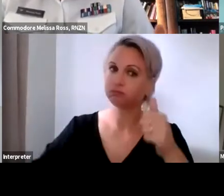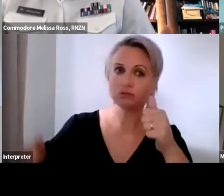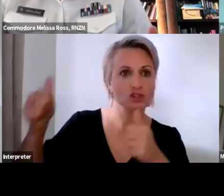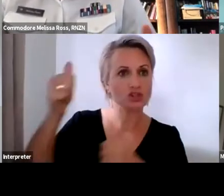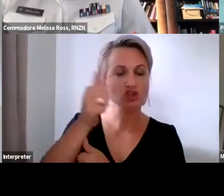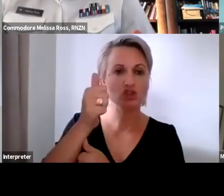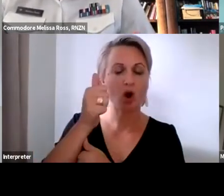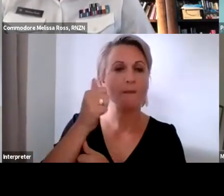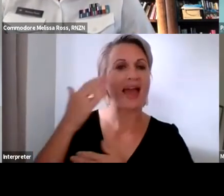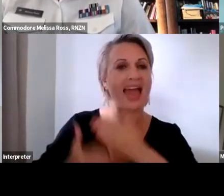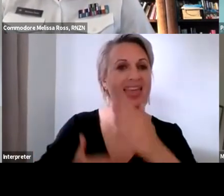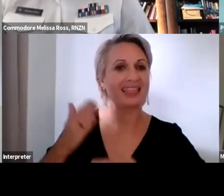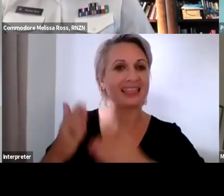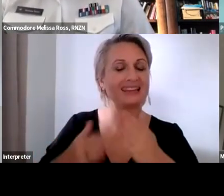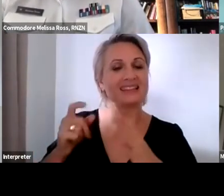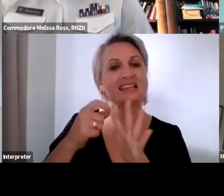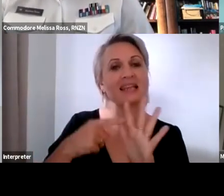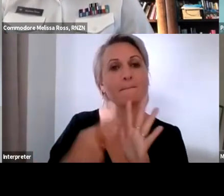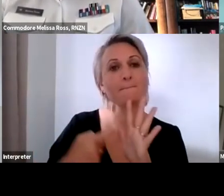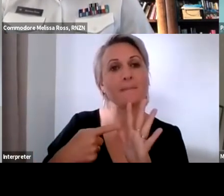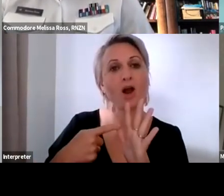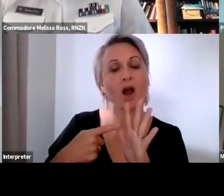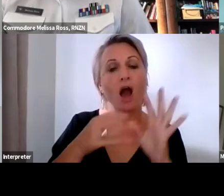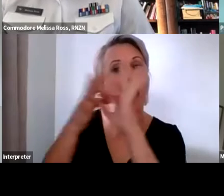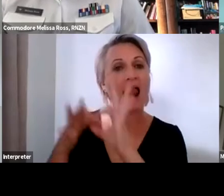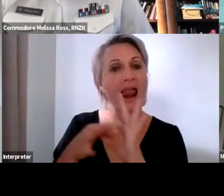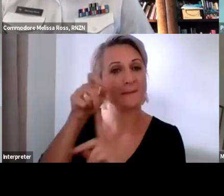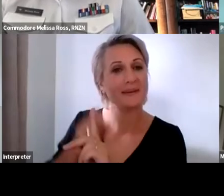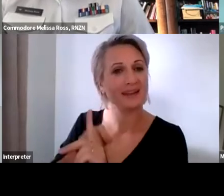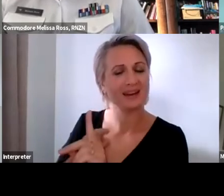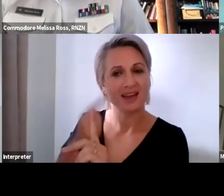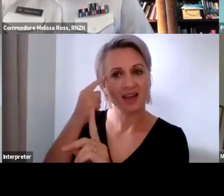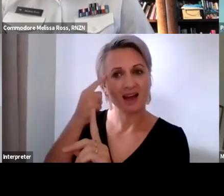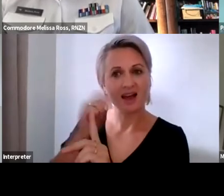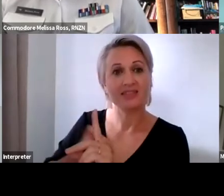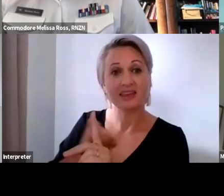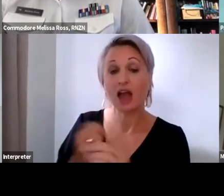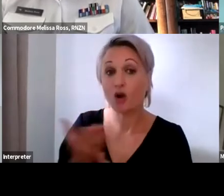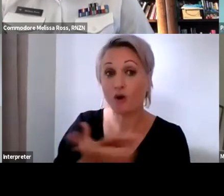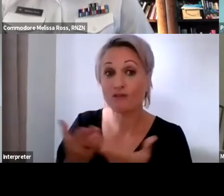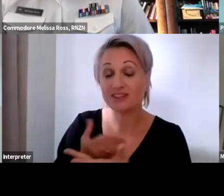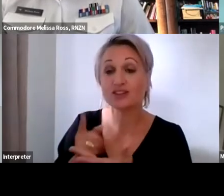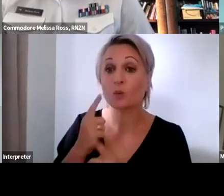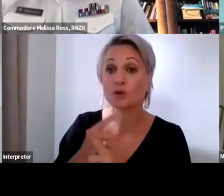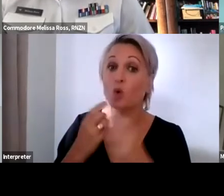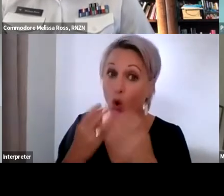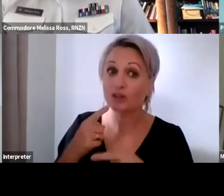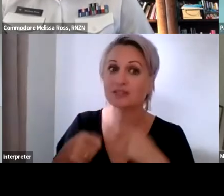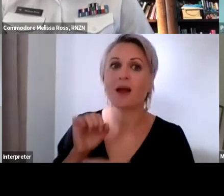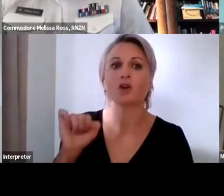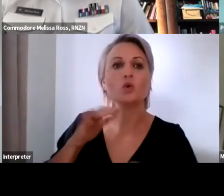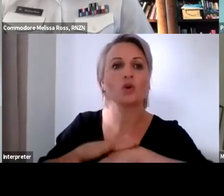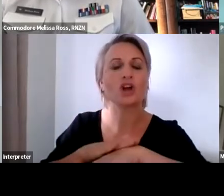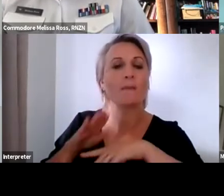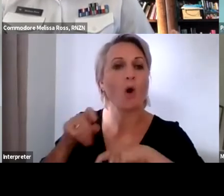as a Paralympian, and often in our conversation referred to your time on the bike leading,